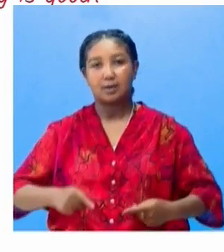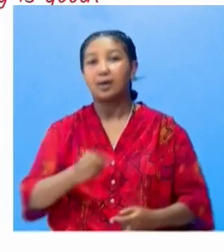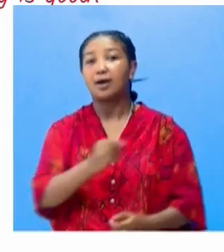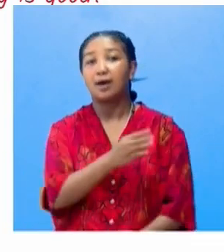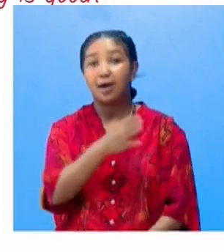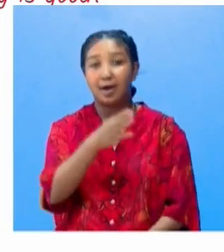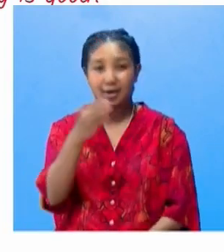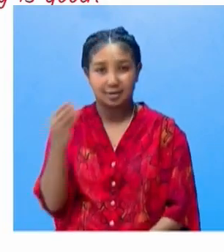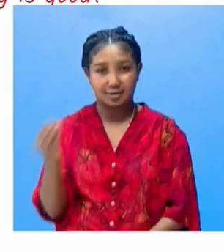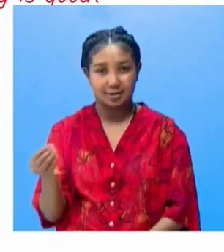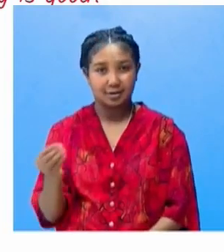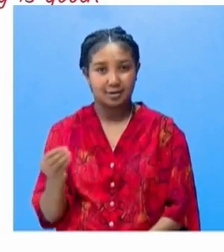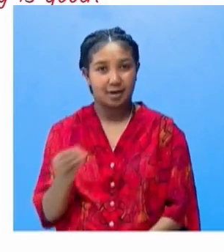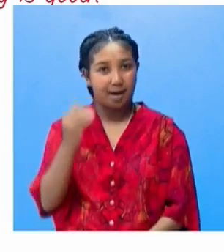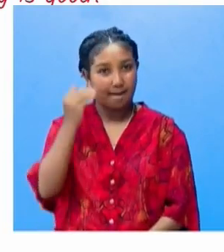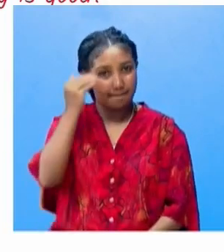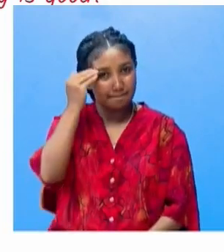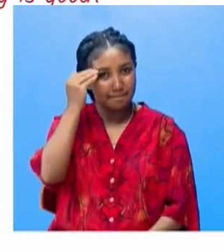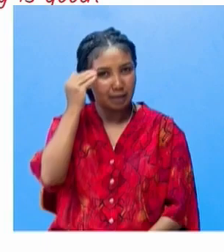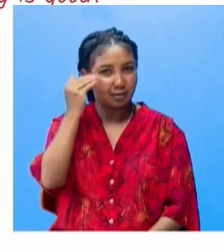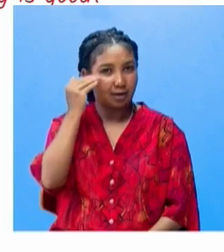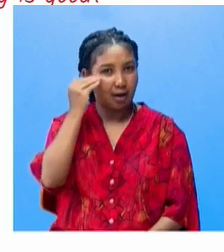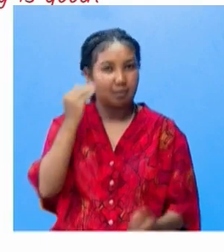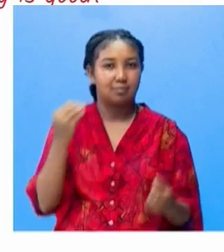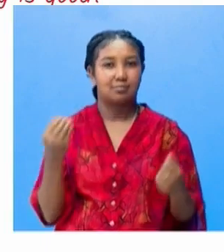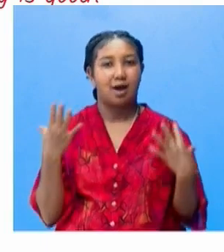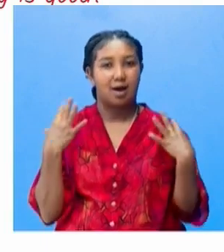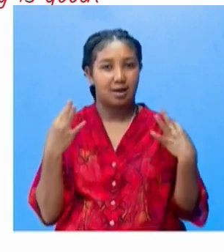and mental health.